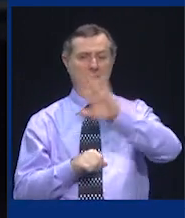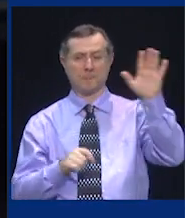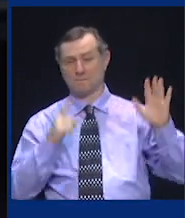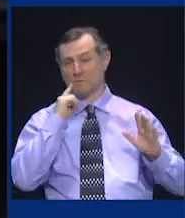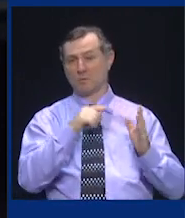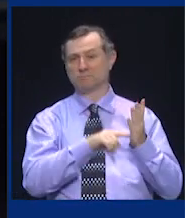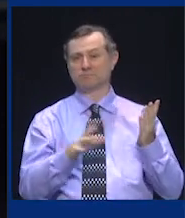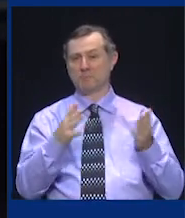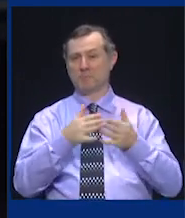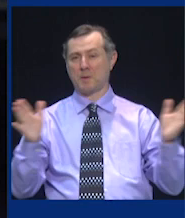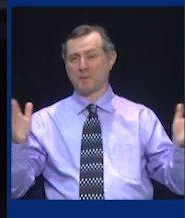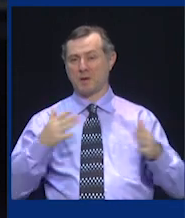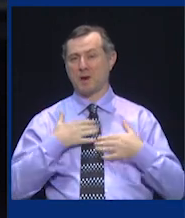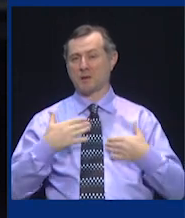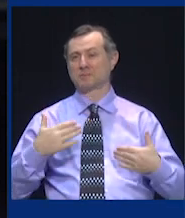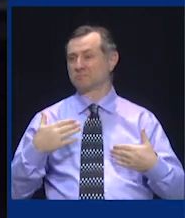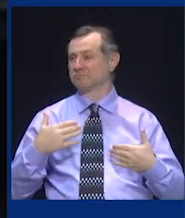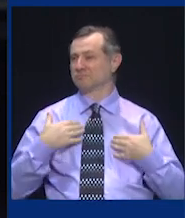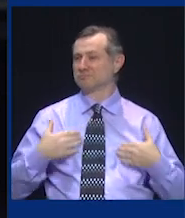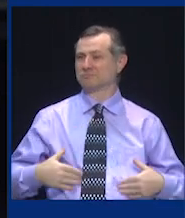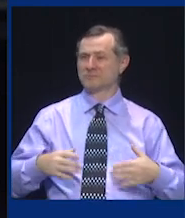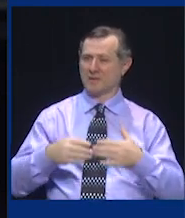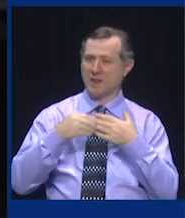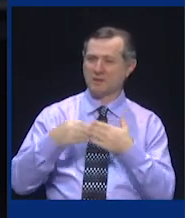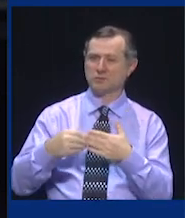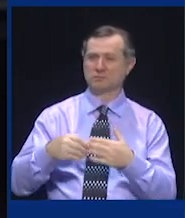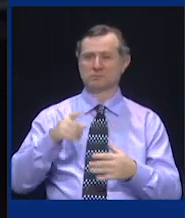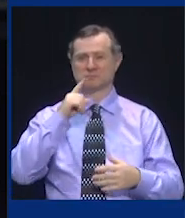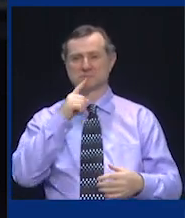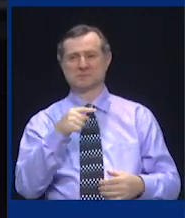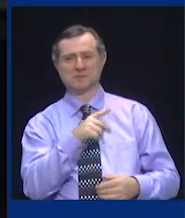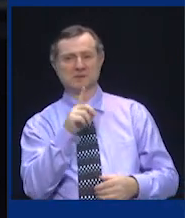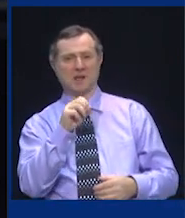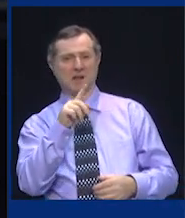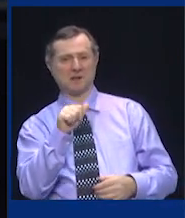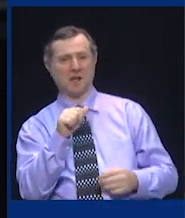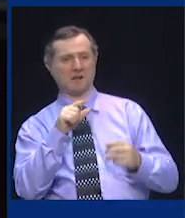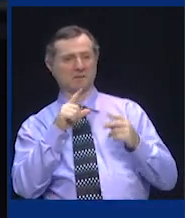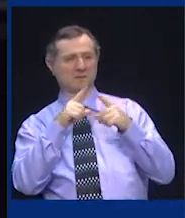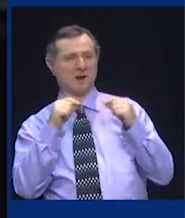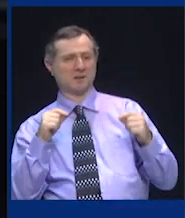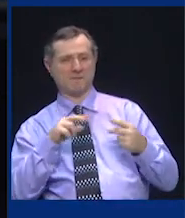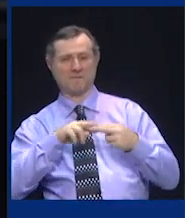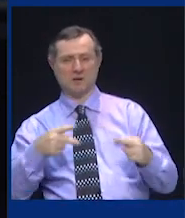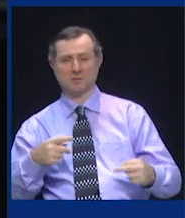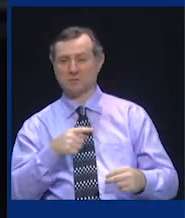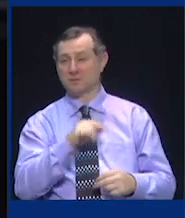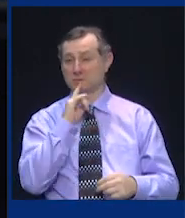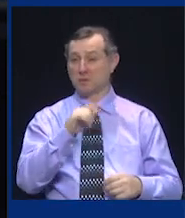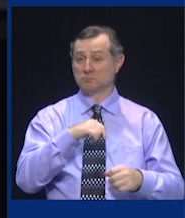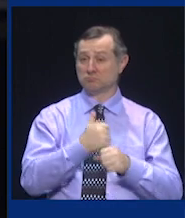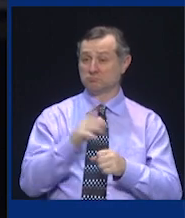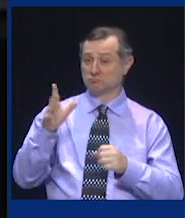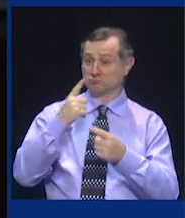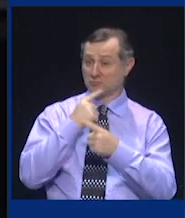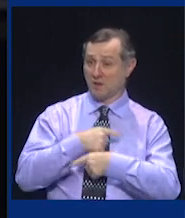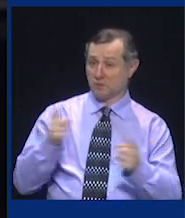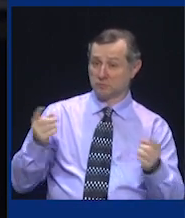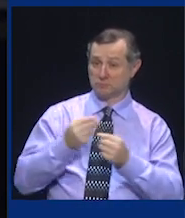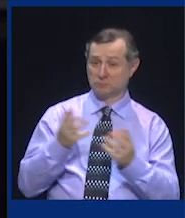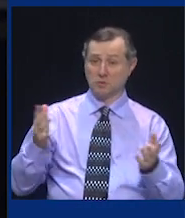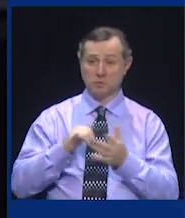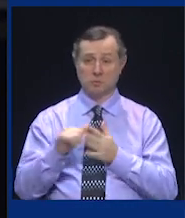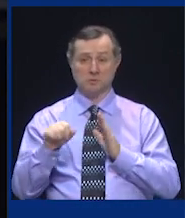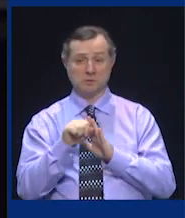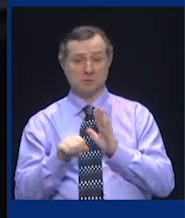with respect to the Delta variant. In accordance with the guidance and decisions announced by Governor Cuomo, announced by New York State,